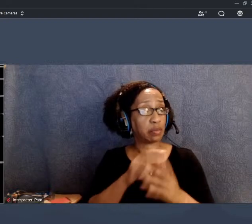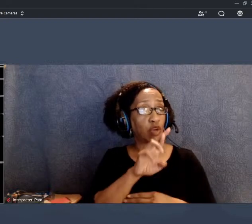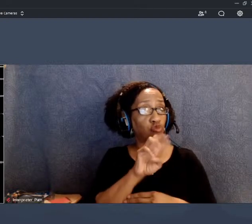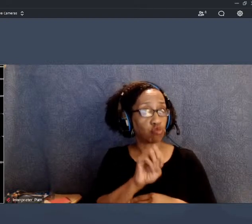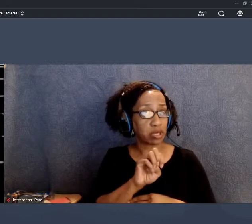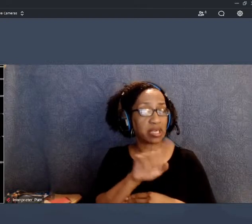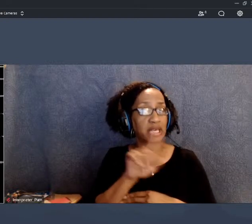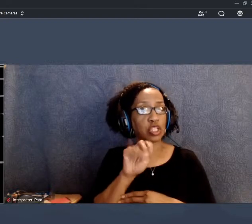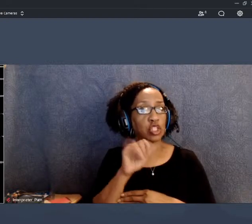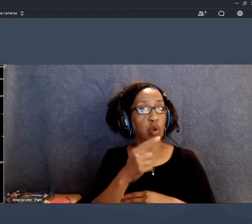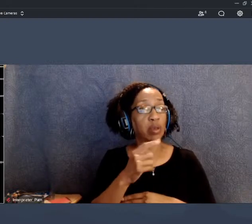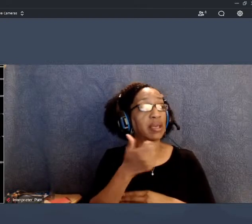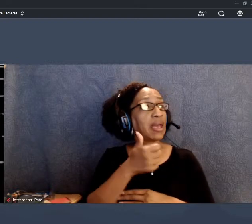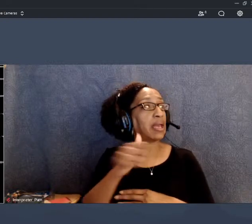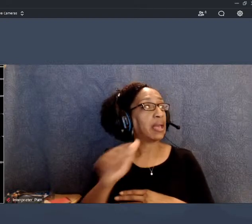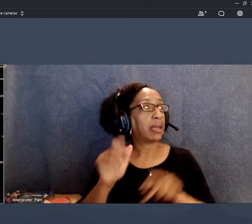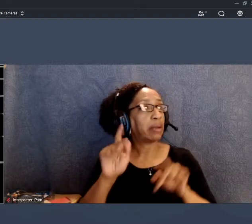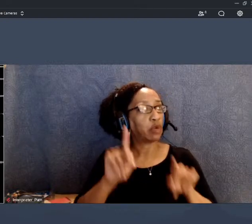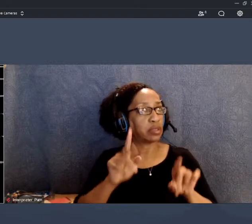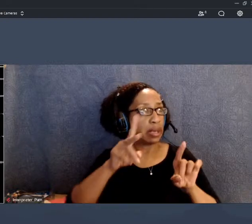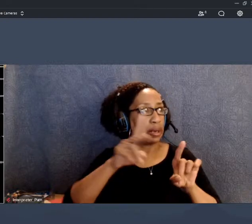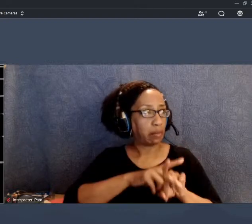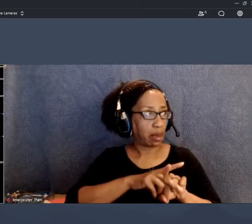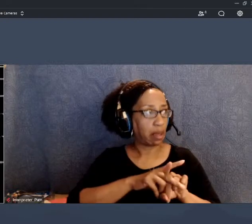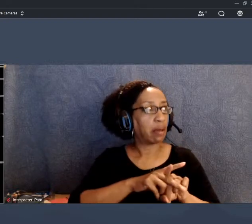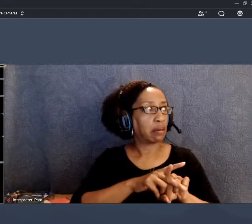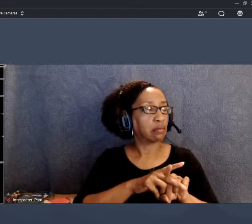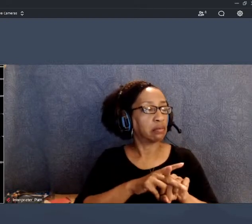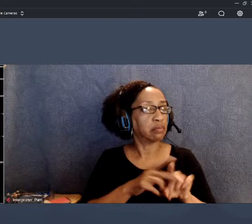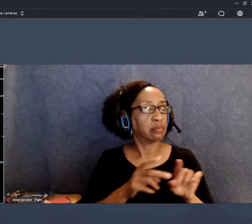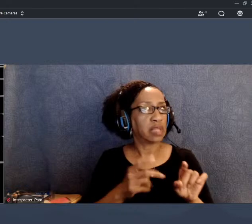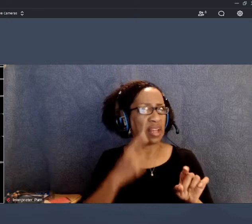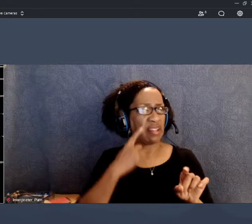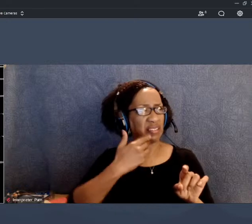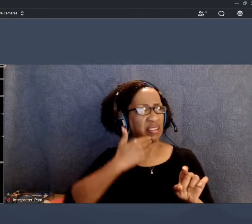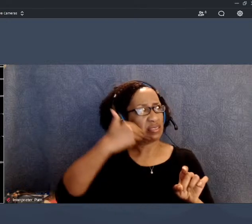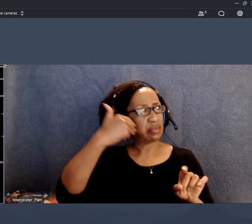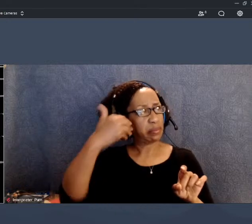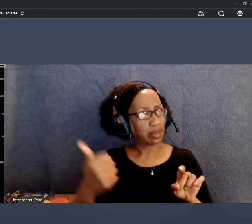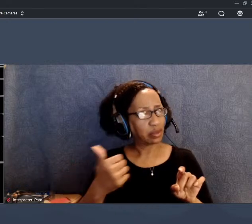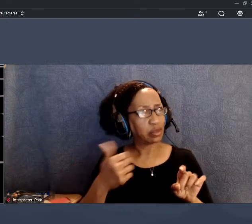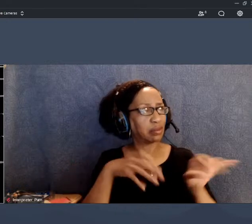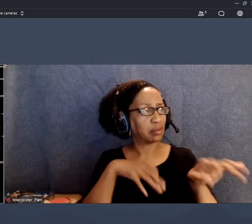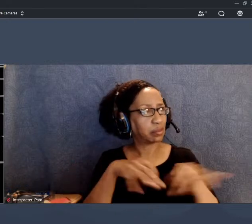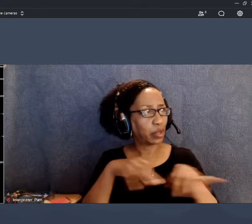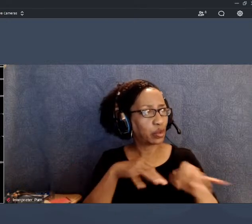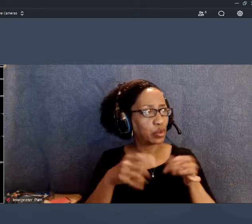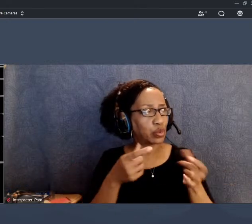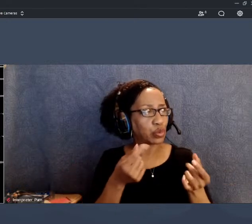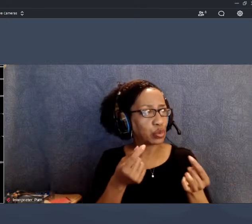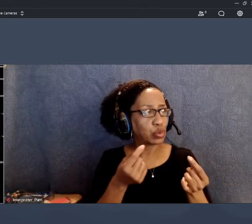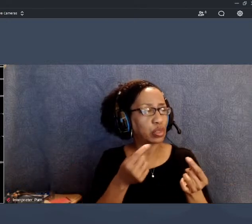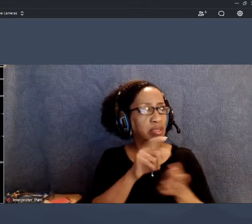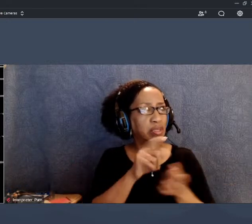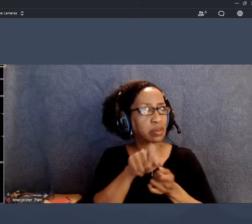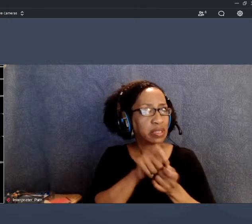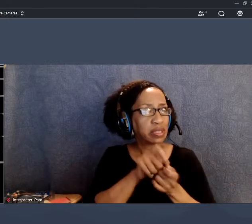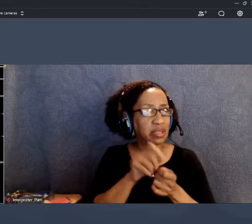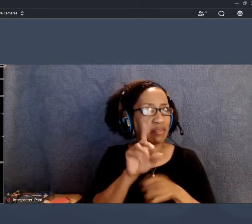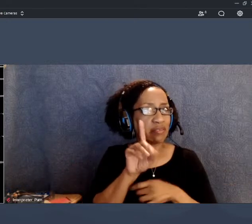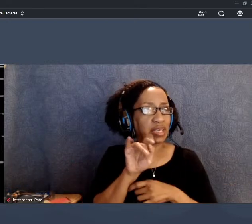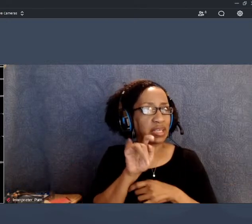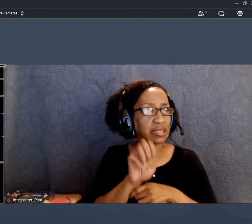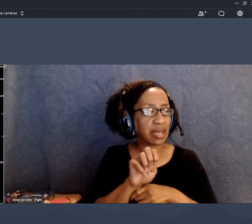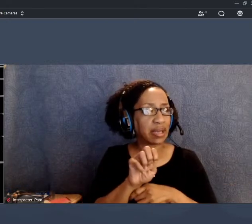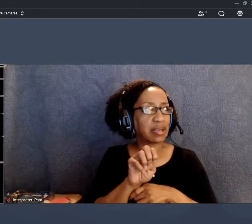throughout the process to be admitted out. I think that would be the better way. Instruct us to do something at a certain date and then report to the